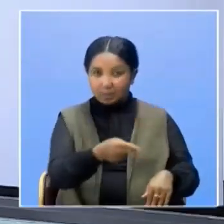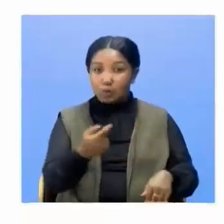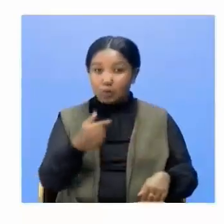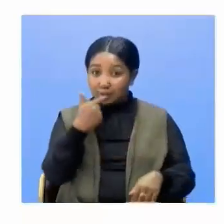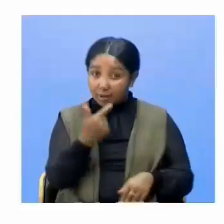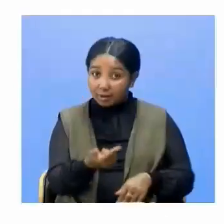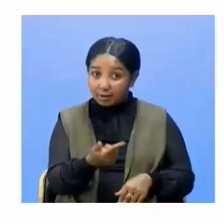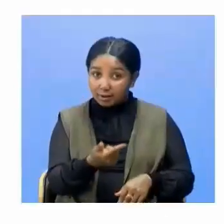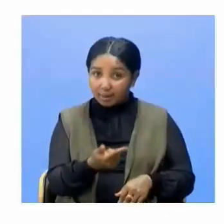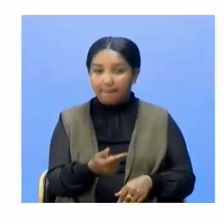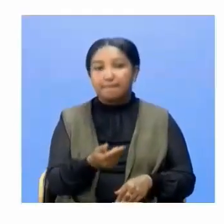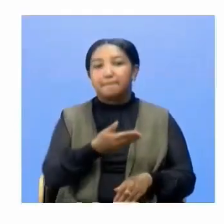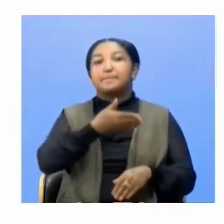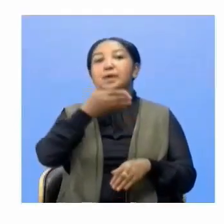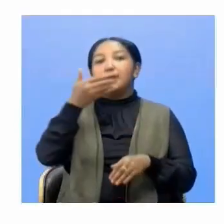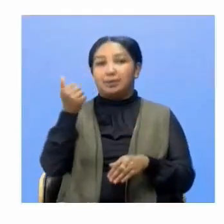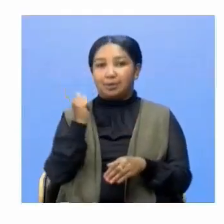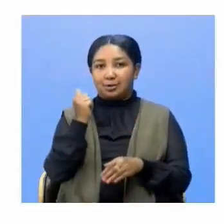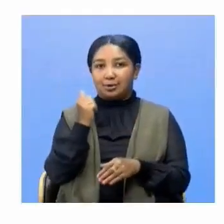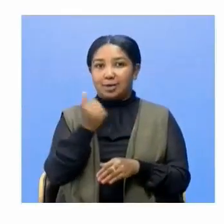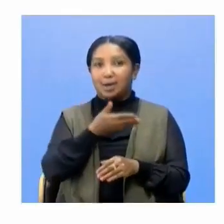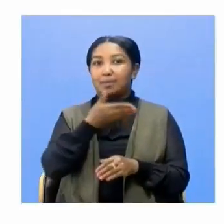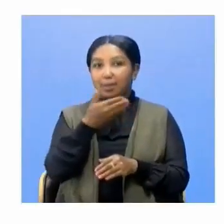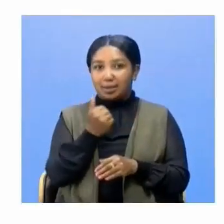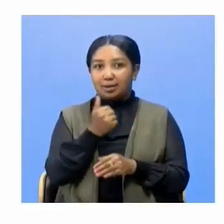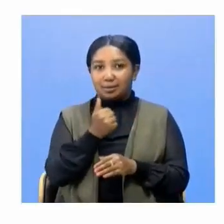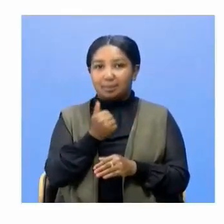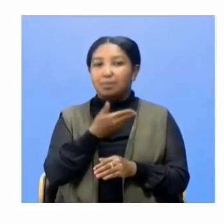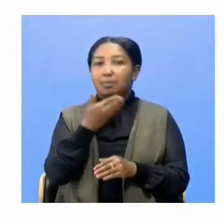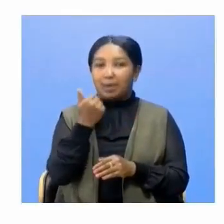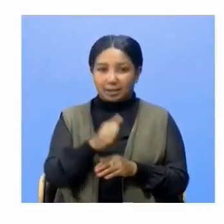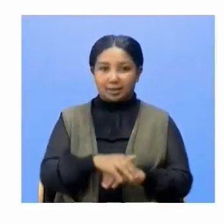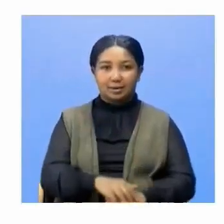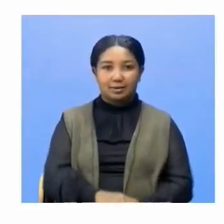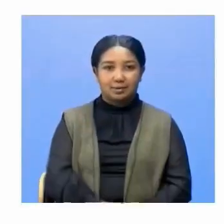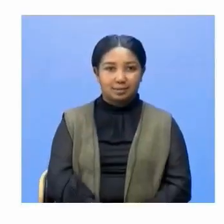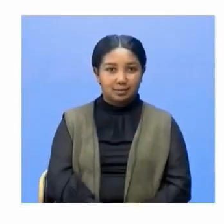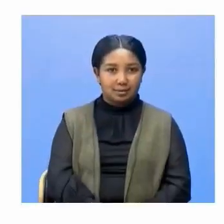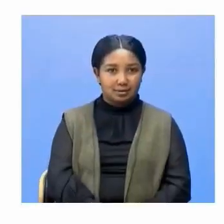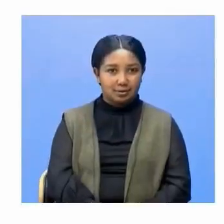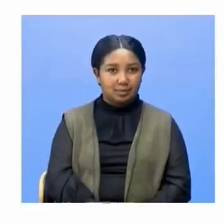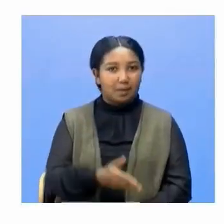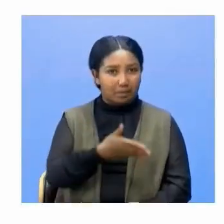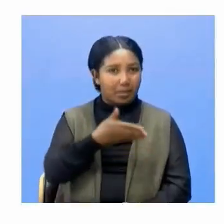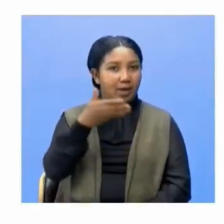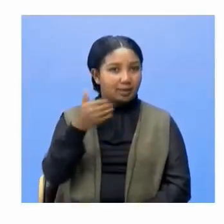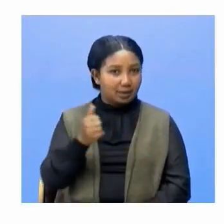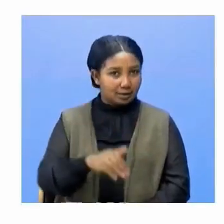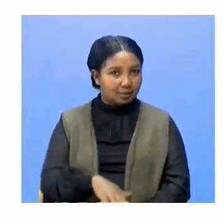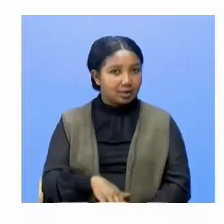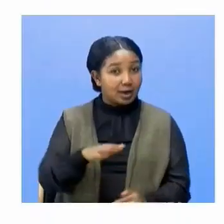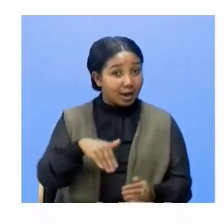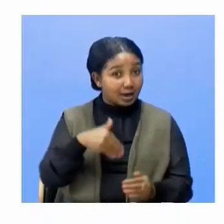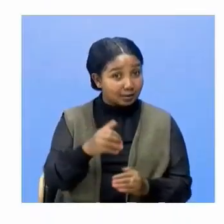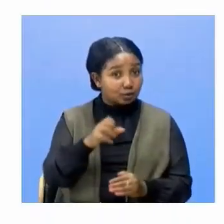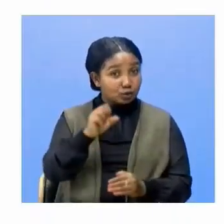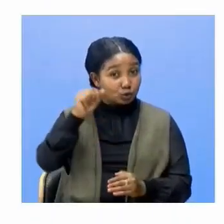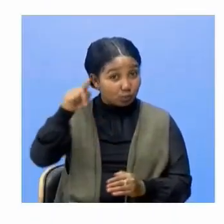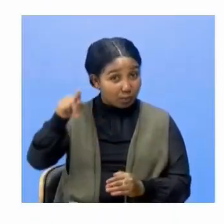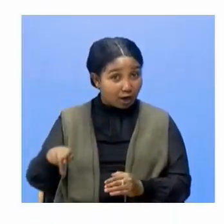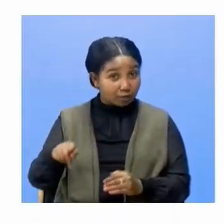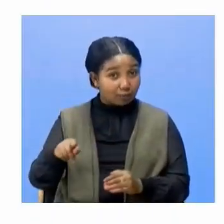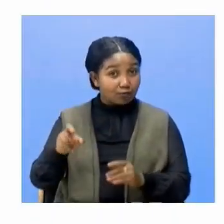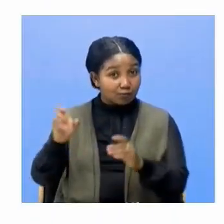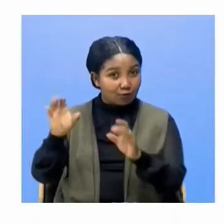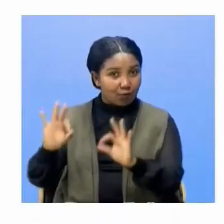what? Better. Very good. Better. Yes, better. And its superlative